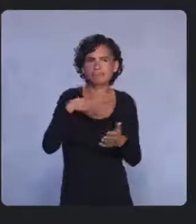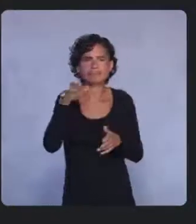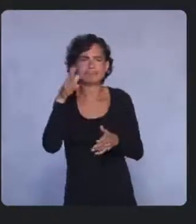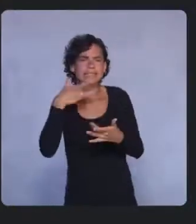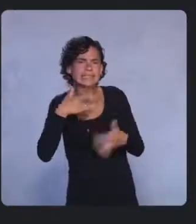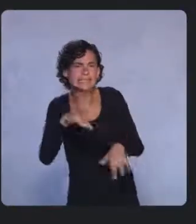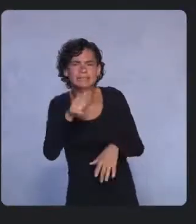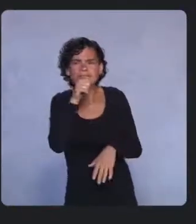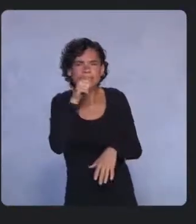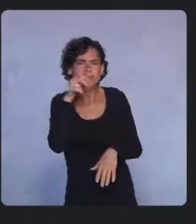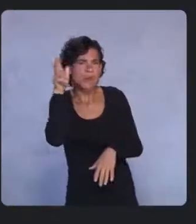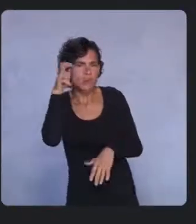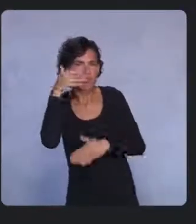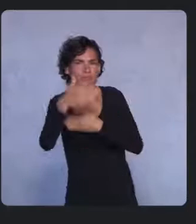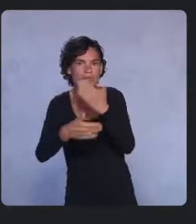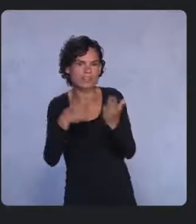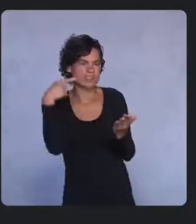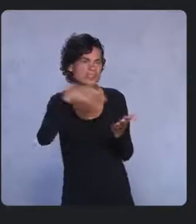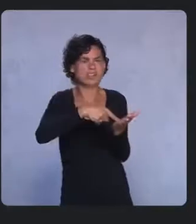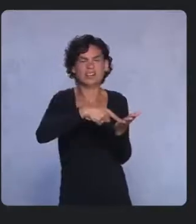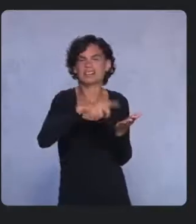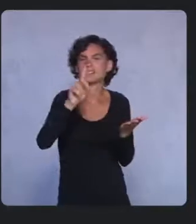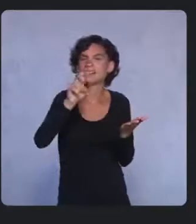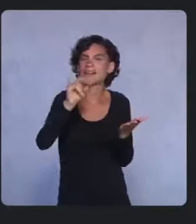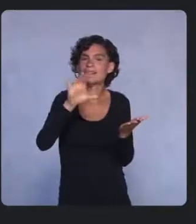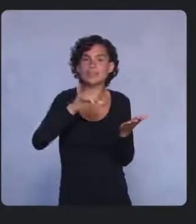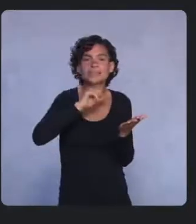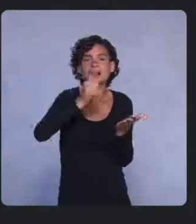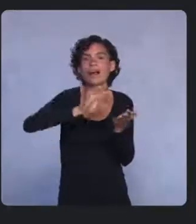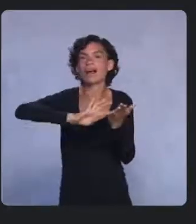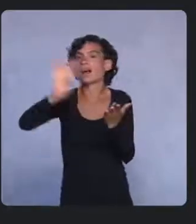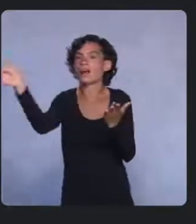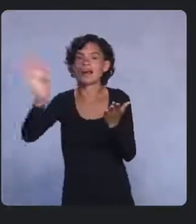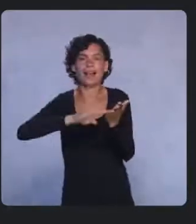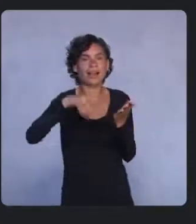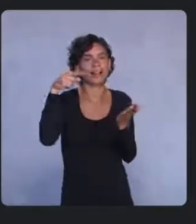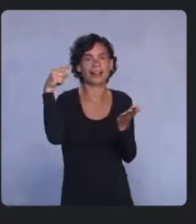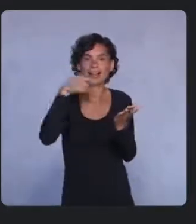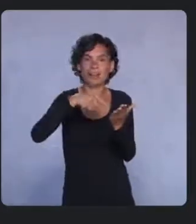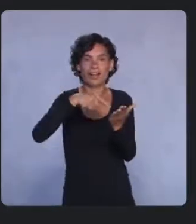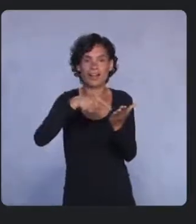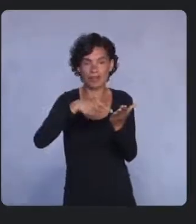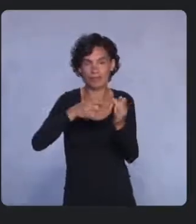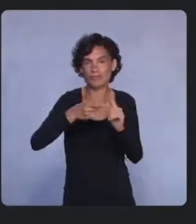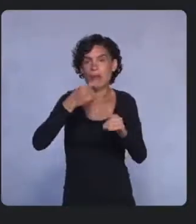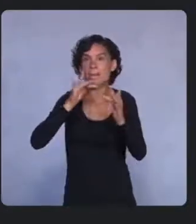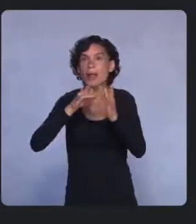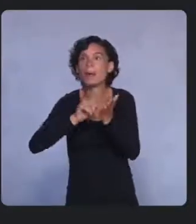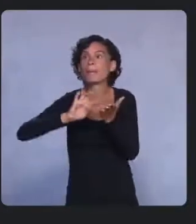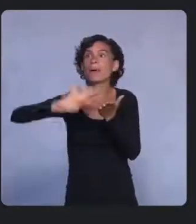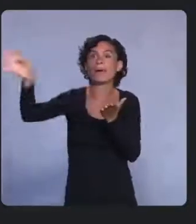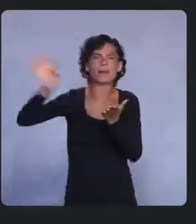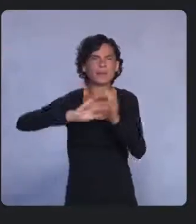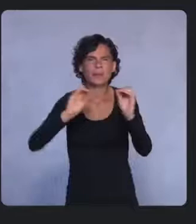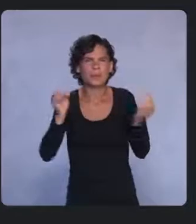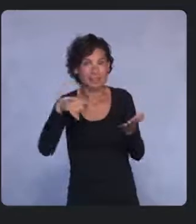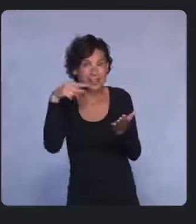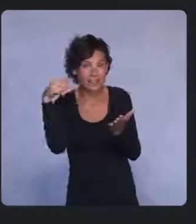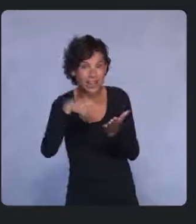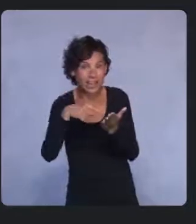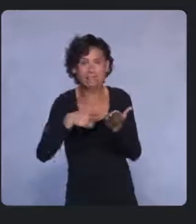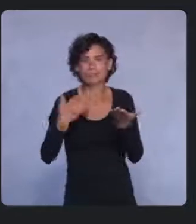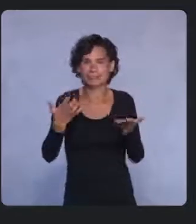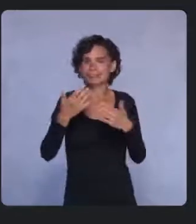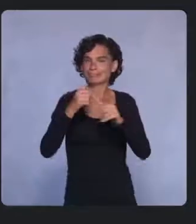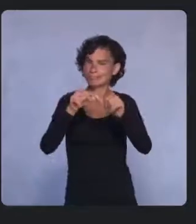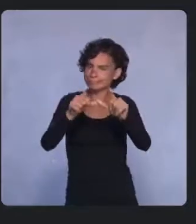happens exclusively on your device. It's isolated from the network to preserve your privacy.